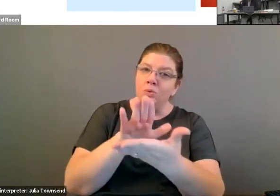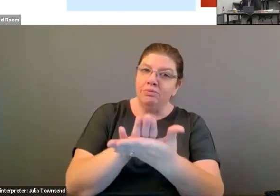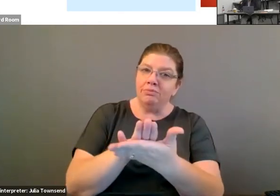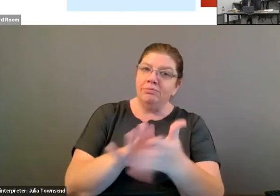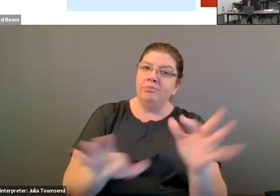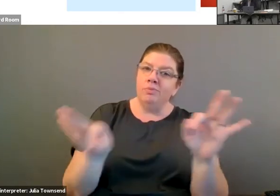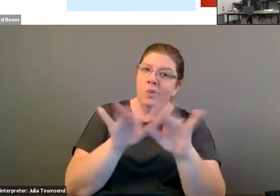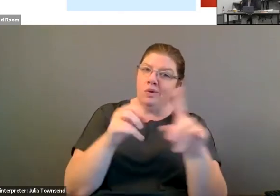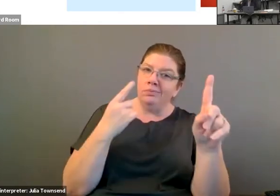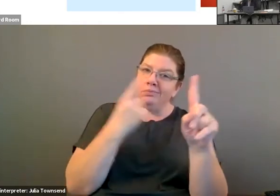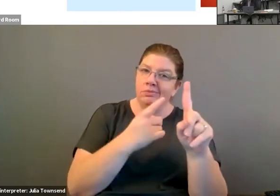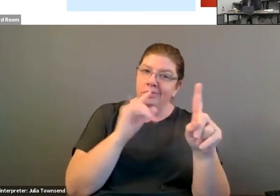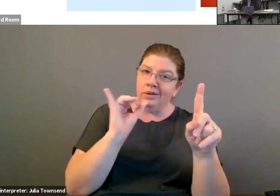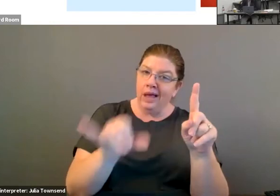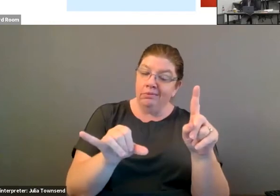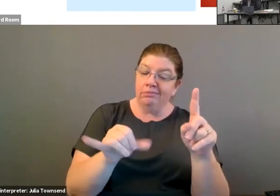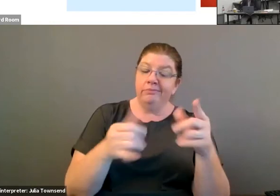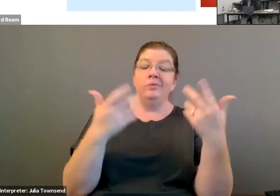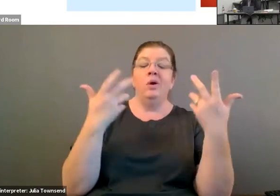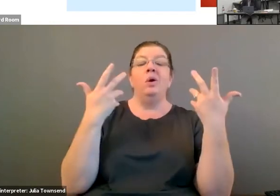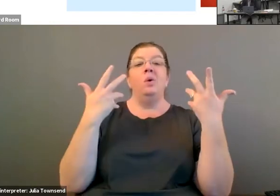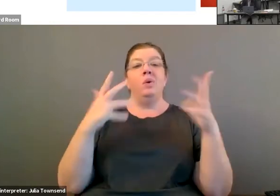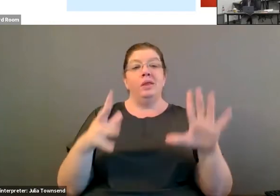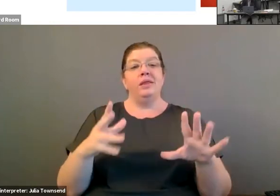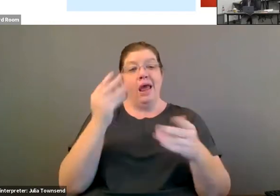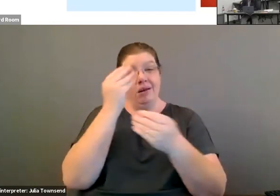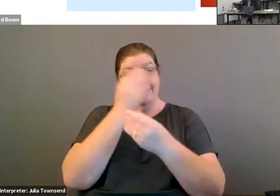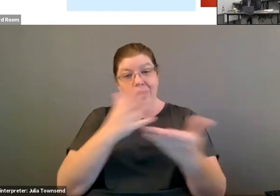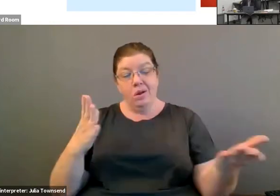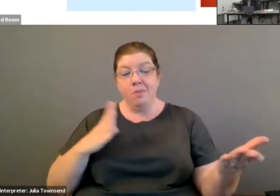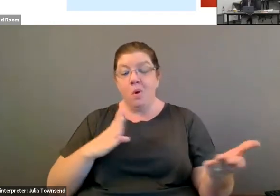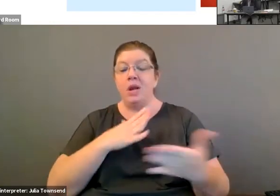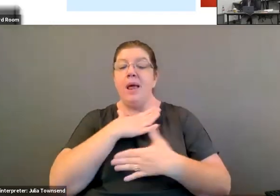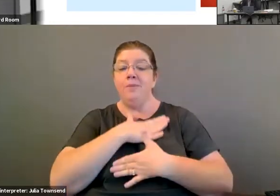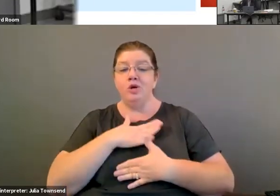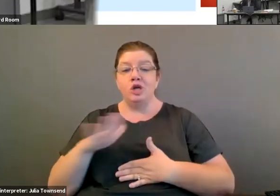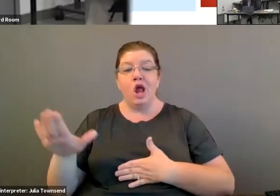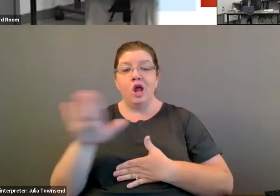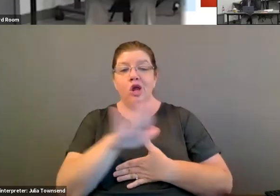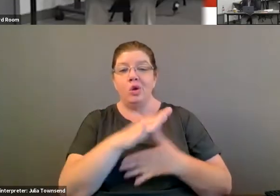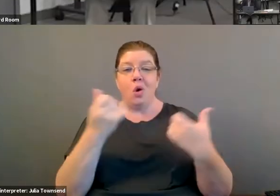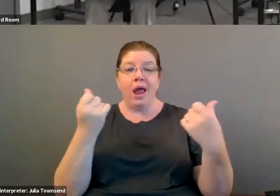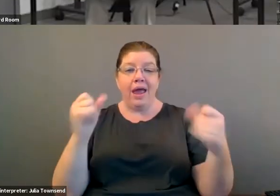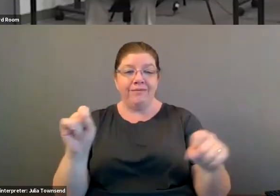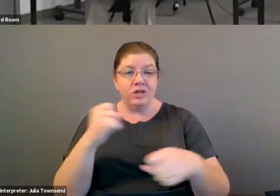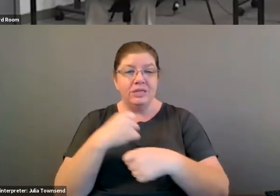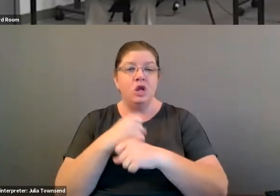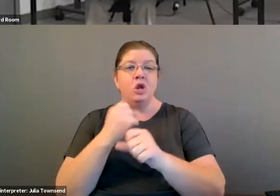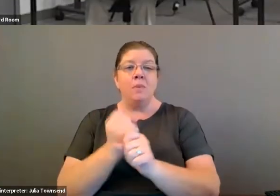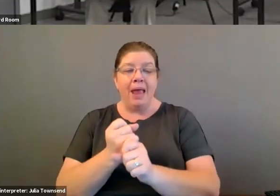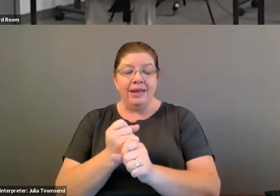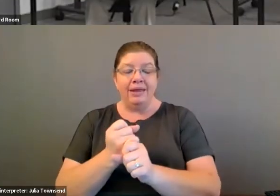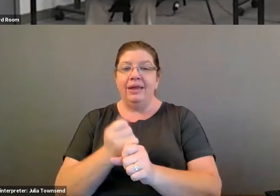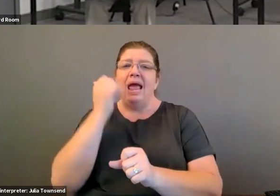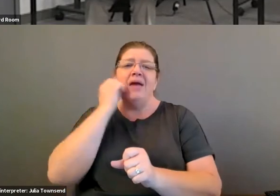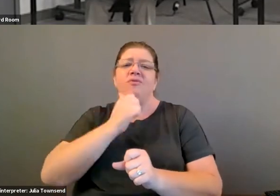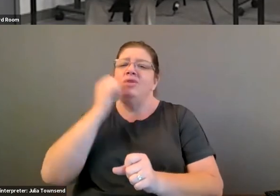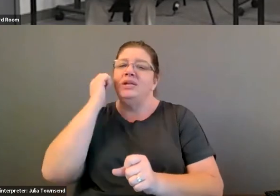So with that, I want to let the board that I appreciate the efforts that you're making every